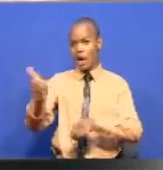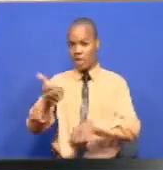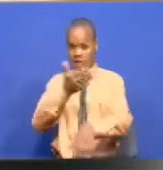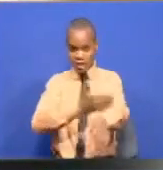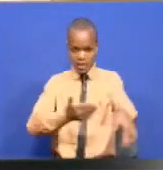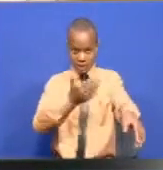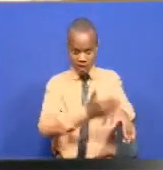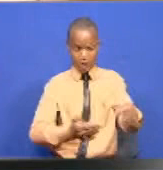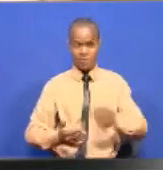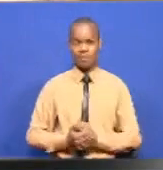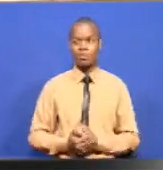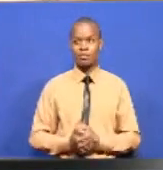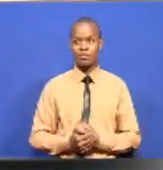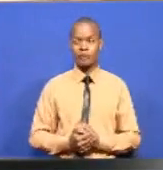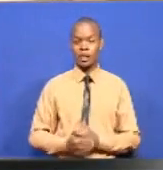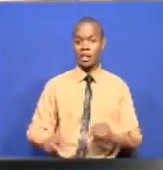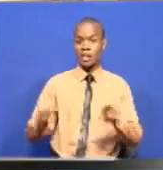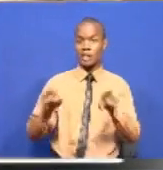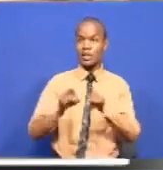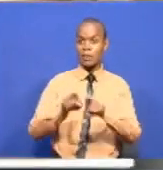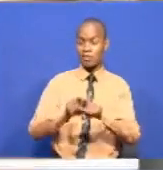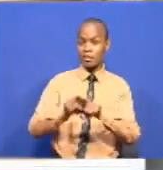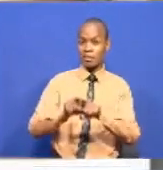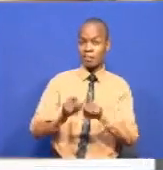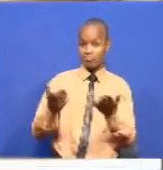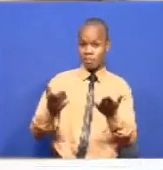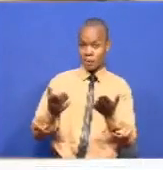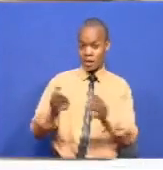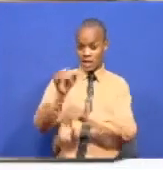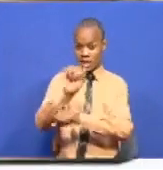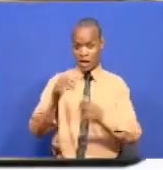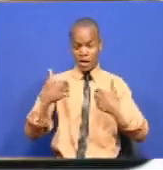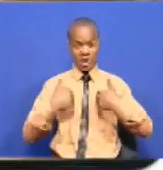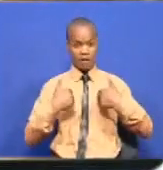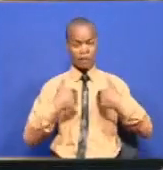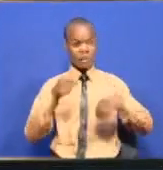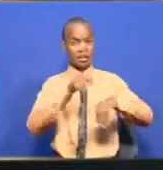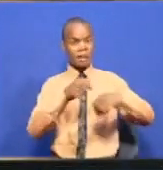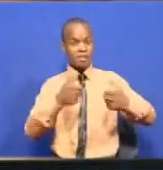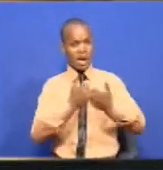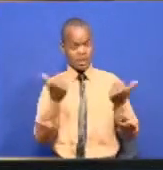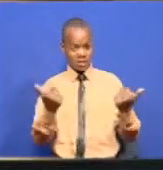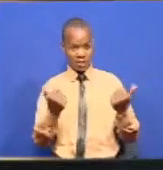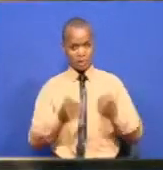The wreckage of the ill-fated vehicle attested to the magnitude of the accident.